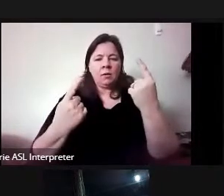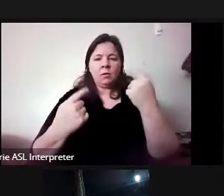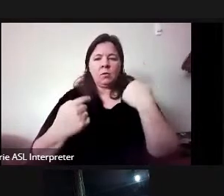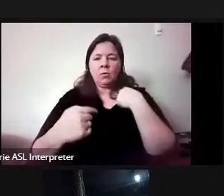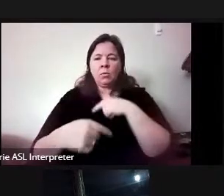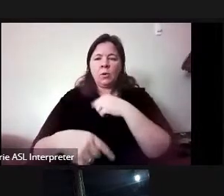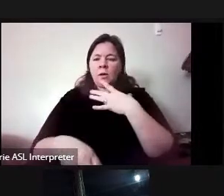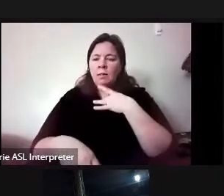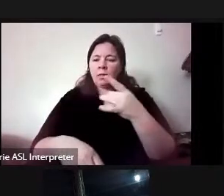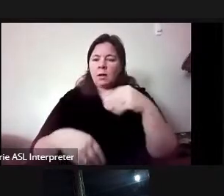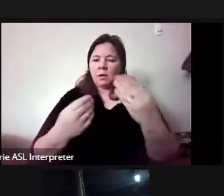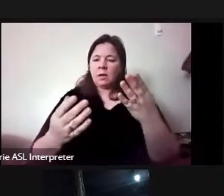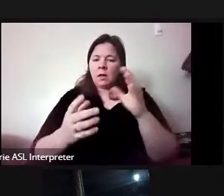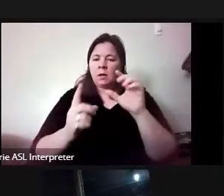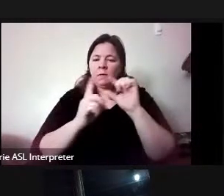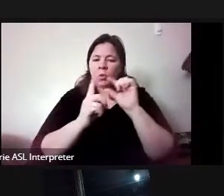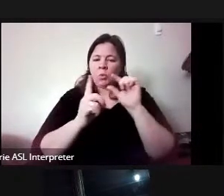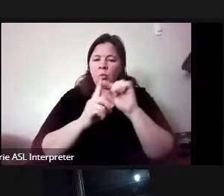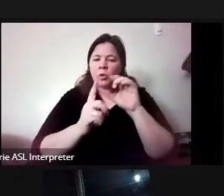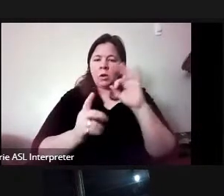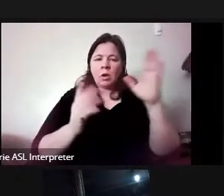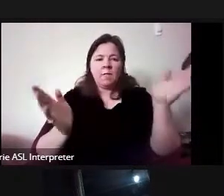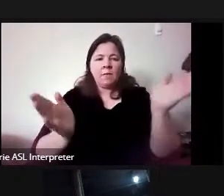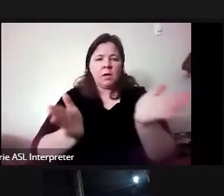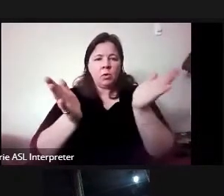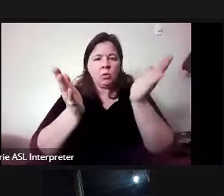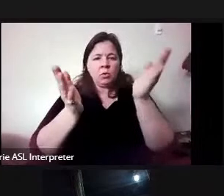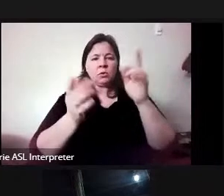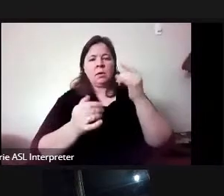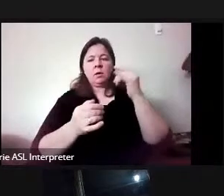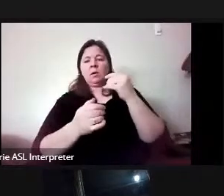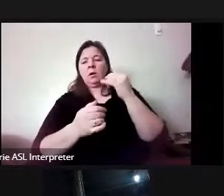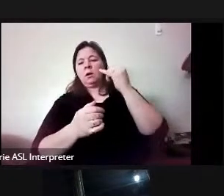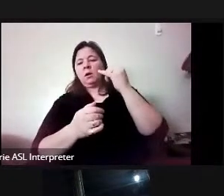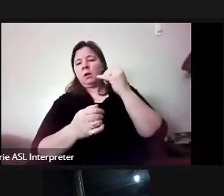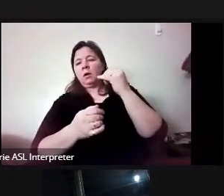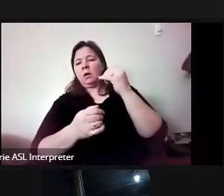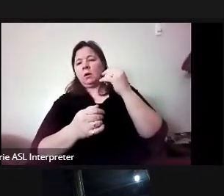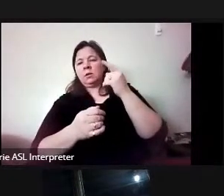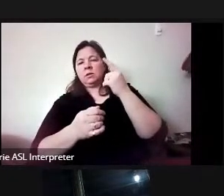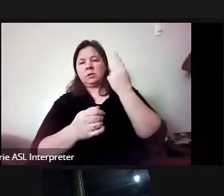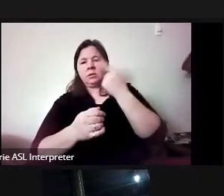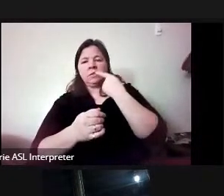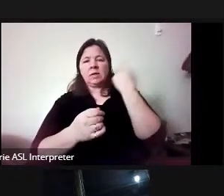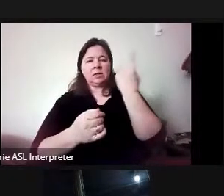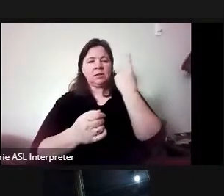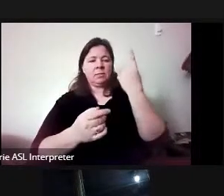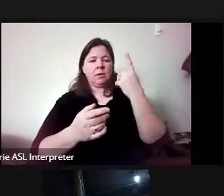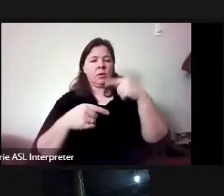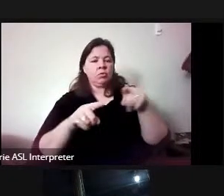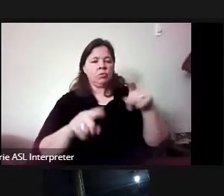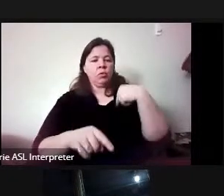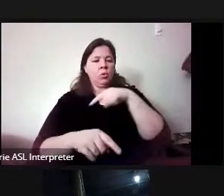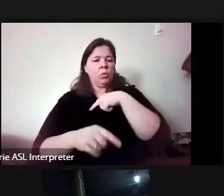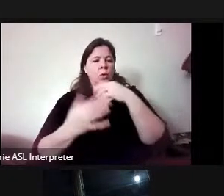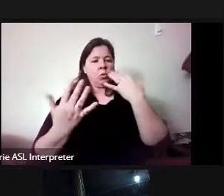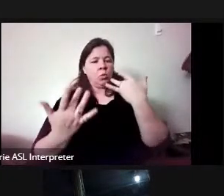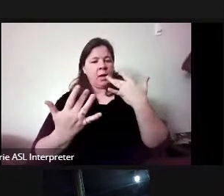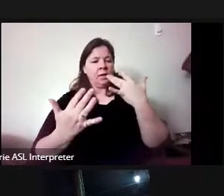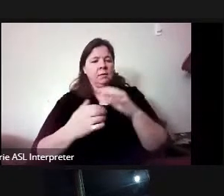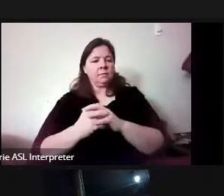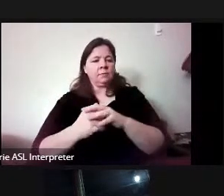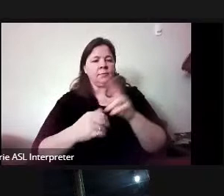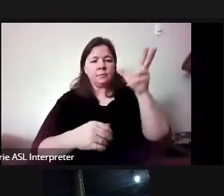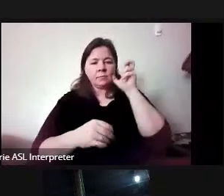just give a word of encouragement, say something while we're waiting to carry on? That's what Onpassive is all about. You know, we like to hear